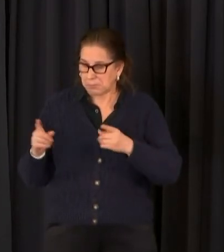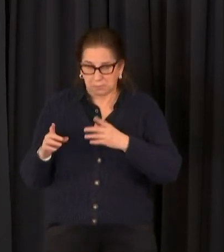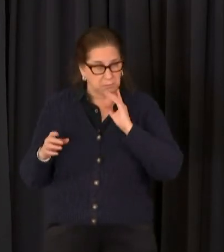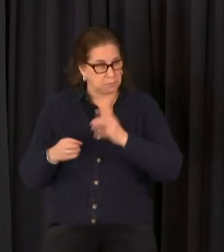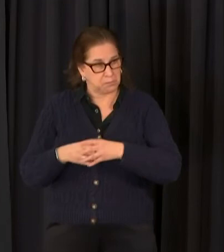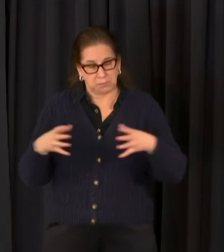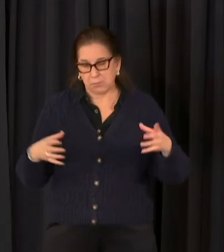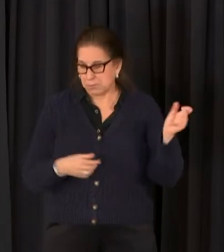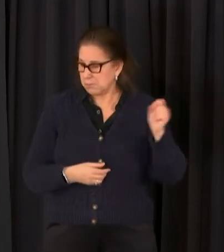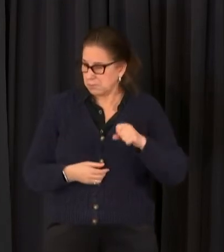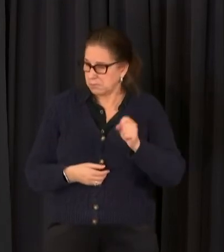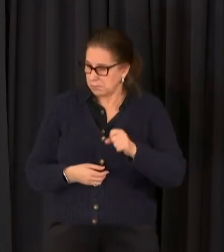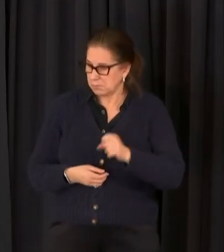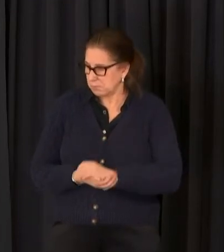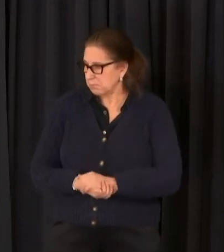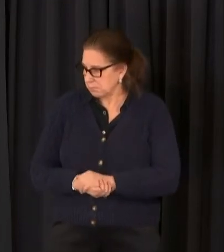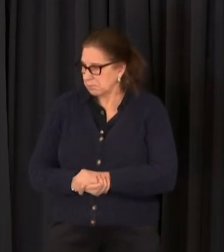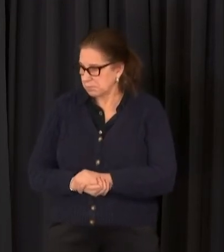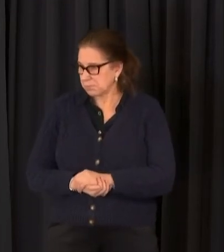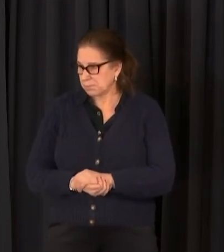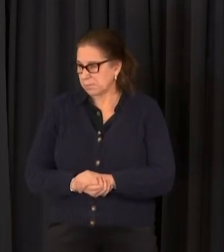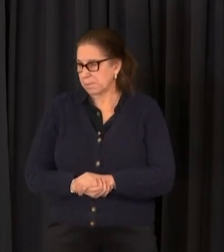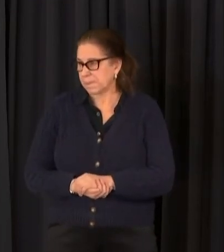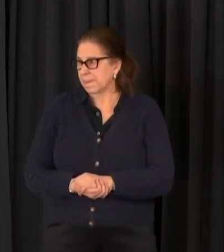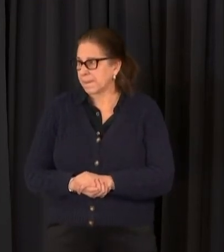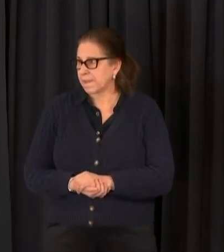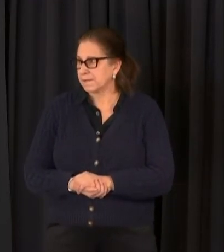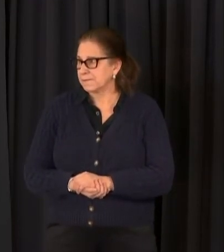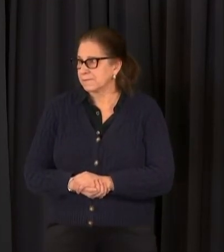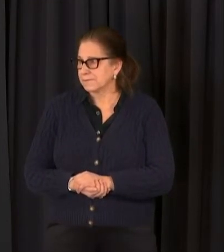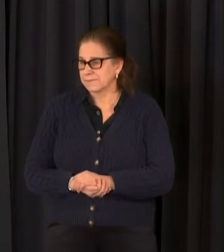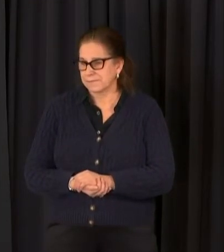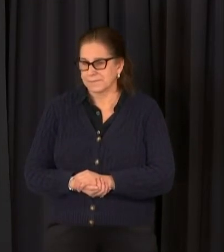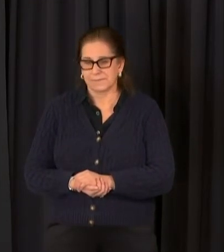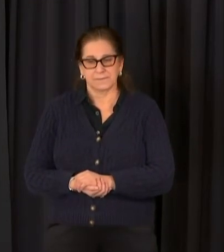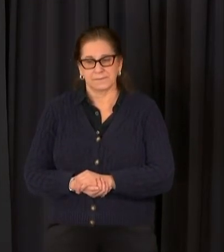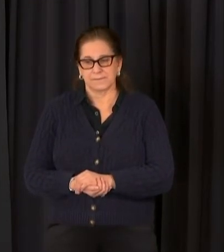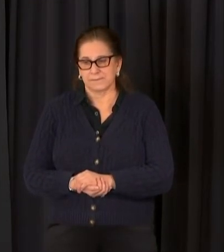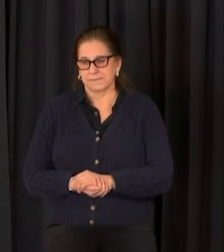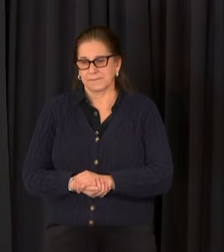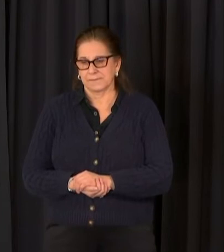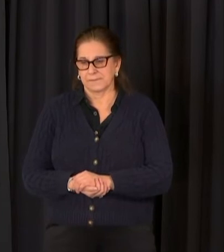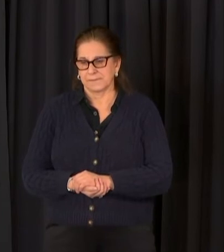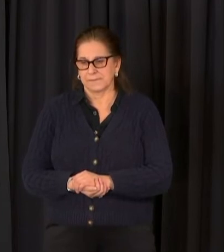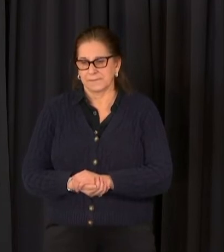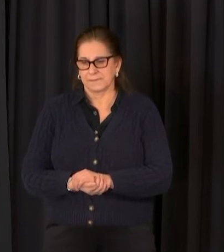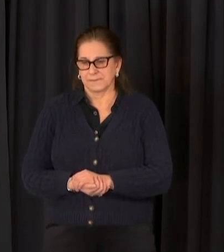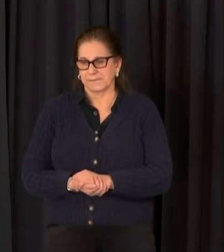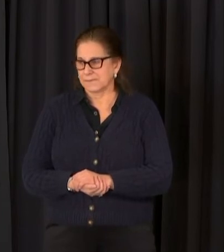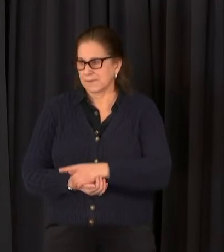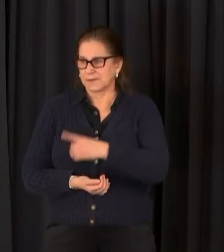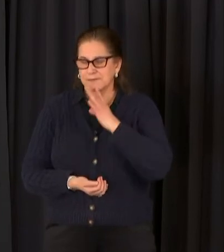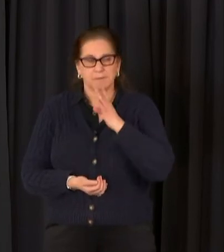expand. Thank you. Yes. For you, Mayor Bowser, about the Public Service